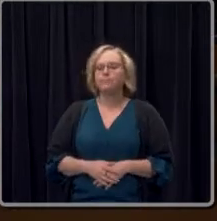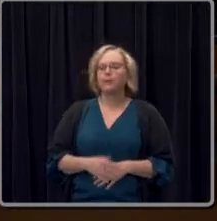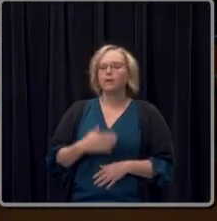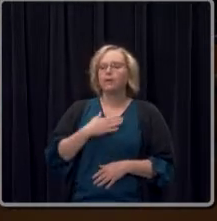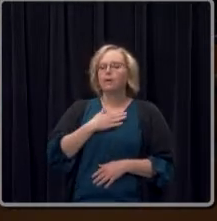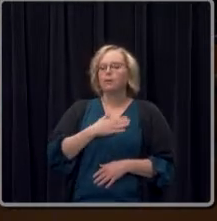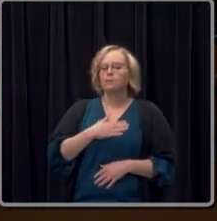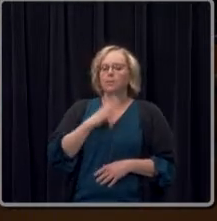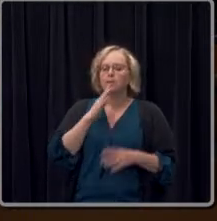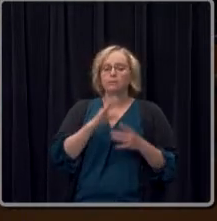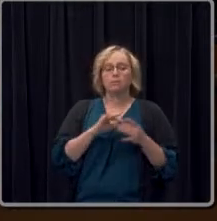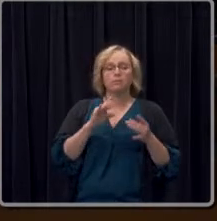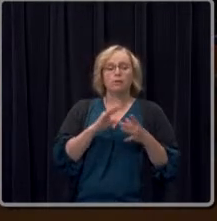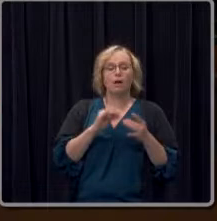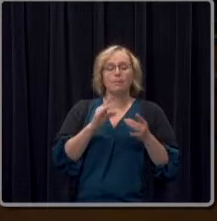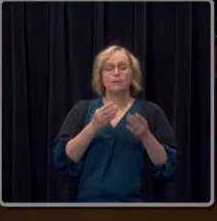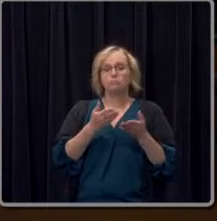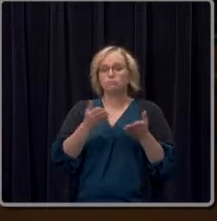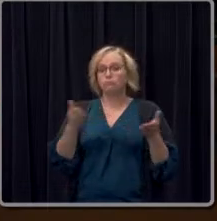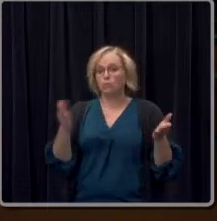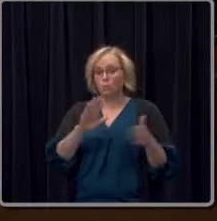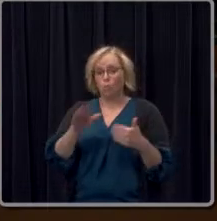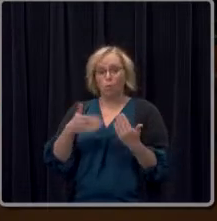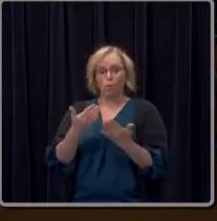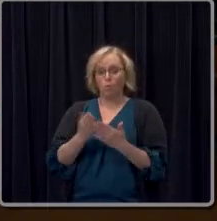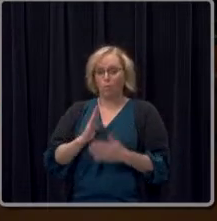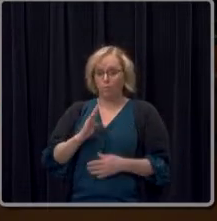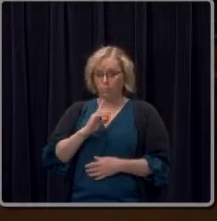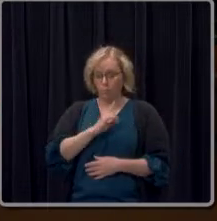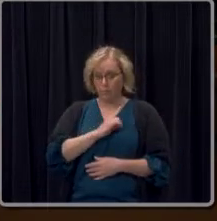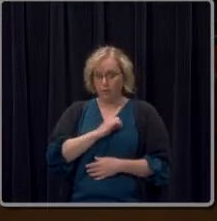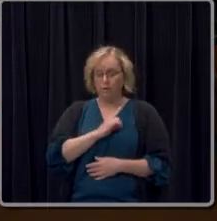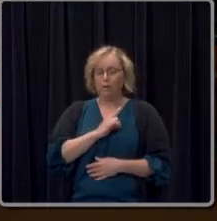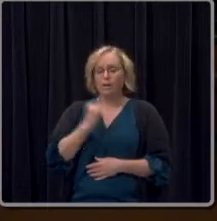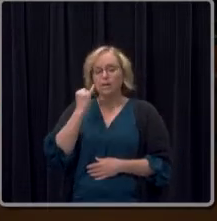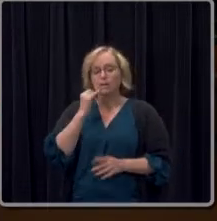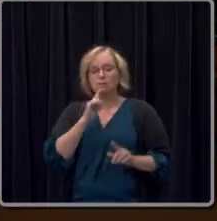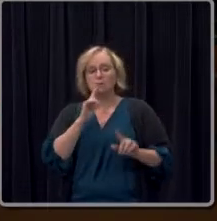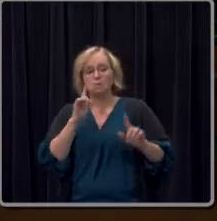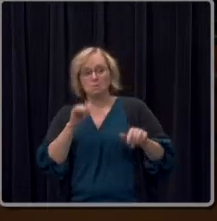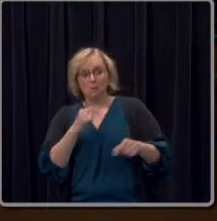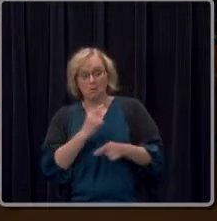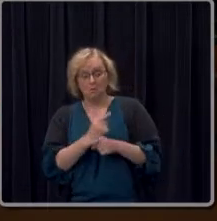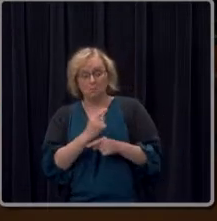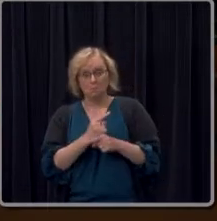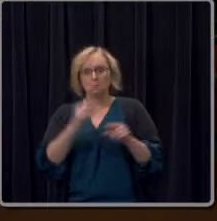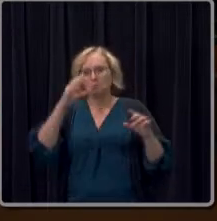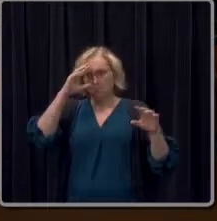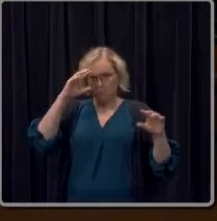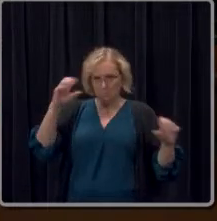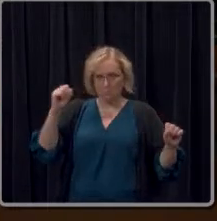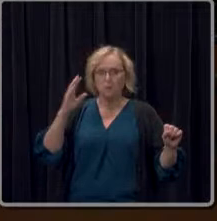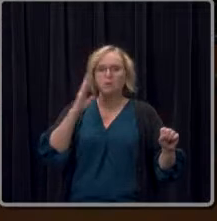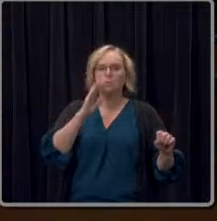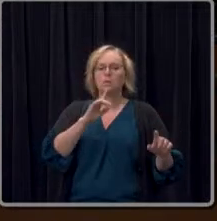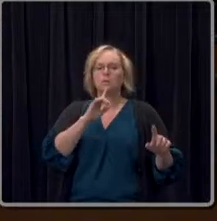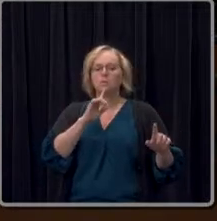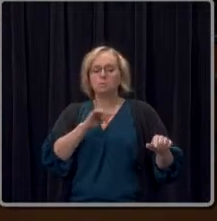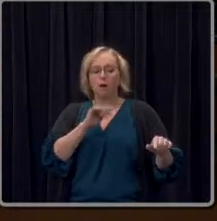direct your comments to the entire board. If a response is appropriate, the president will respond to refer to